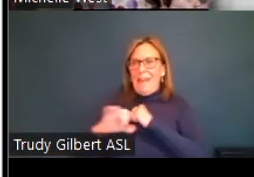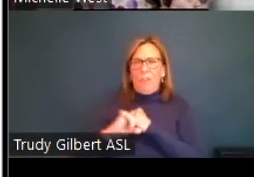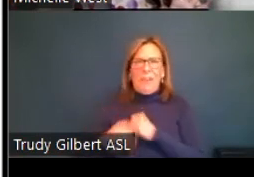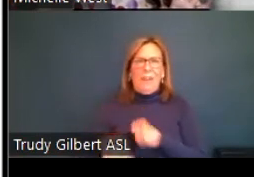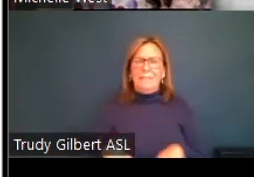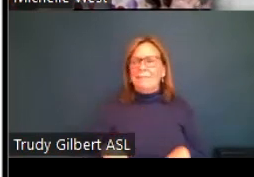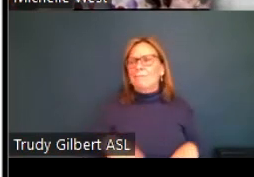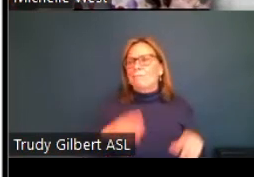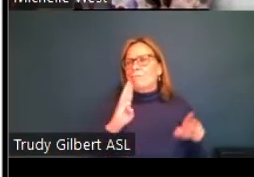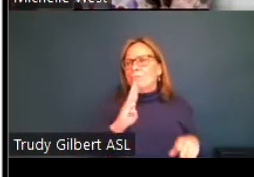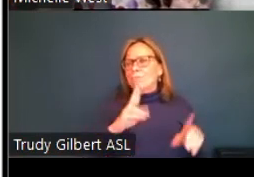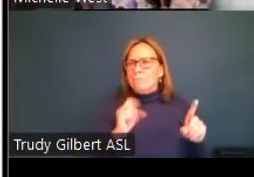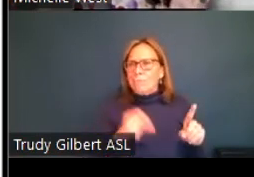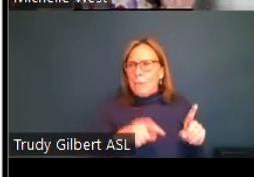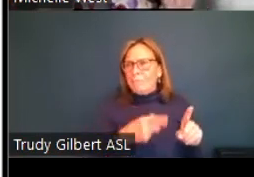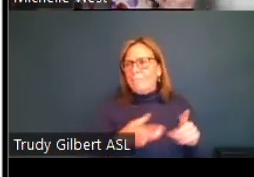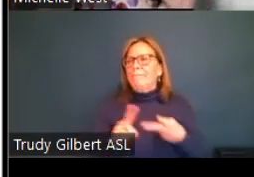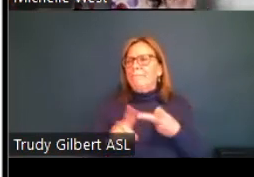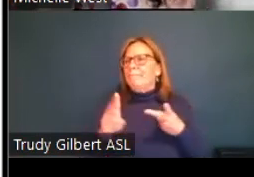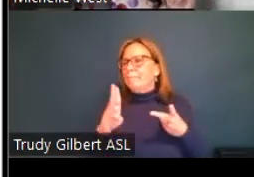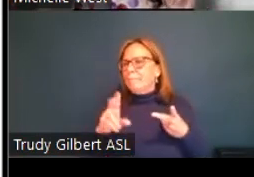bus shelters, we did earned media.